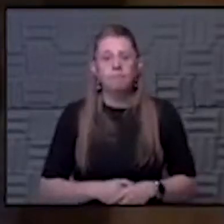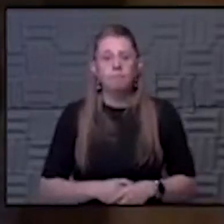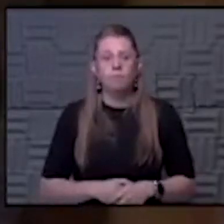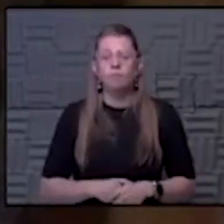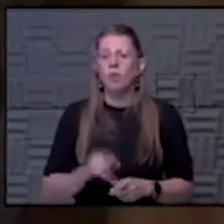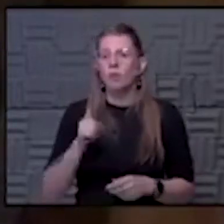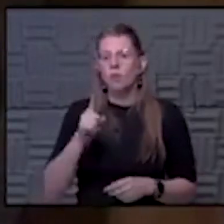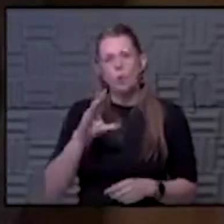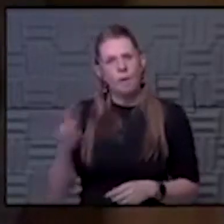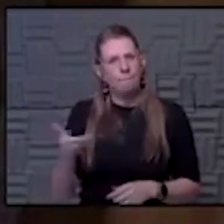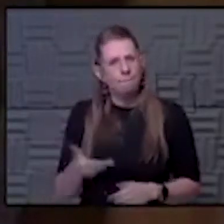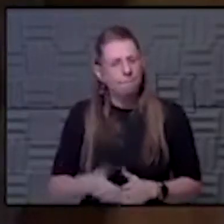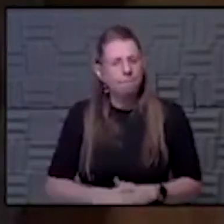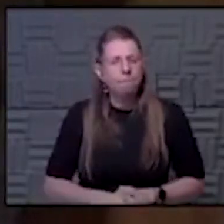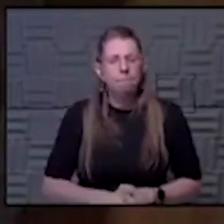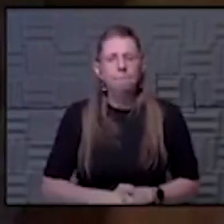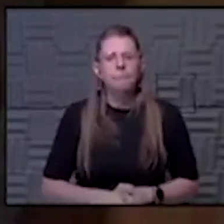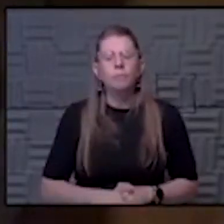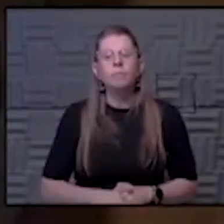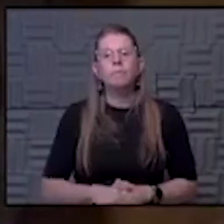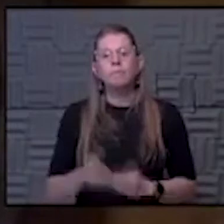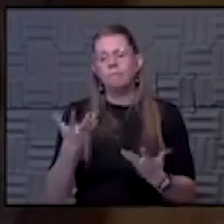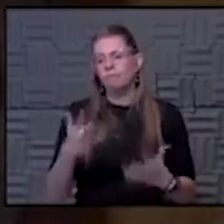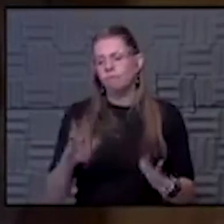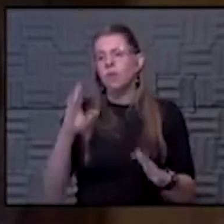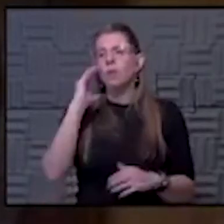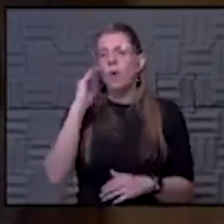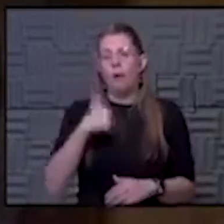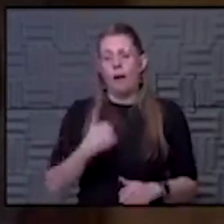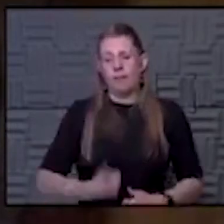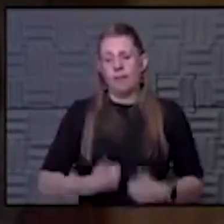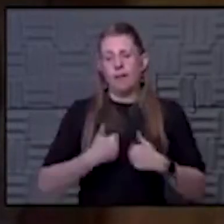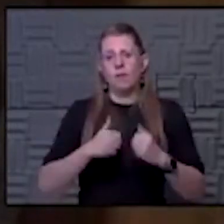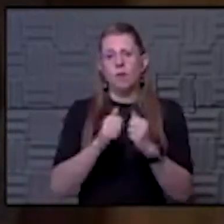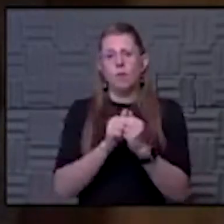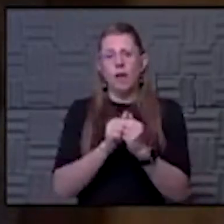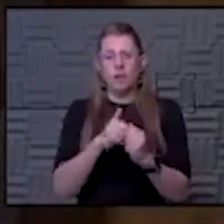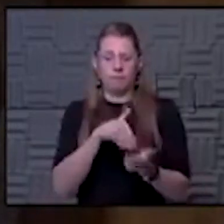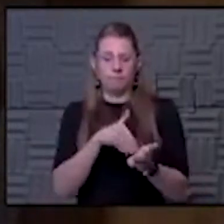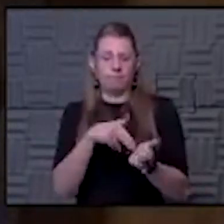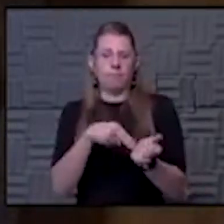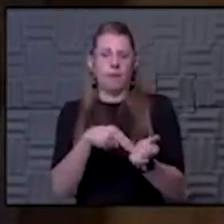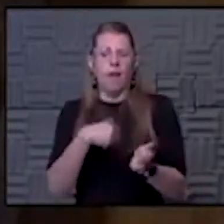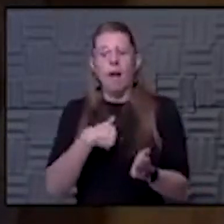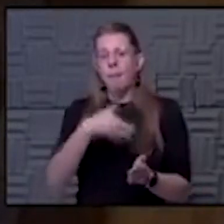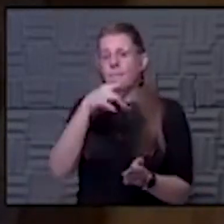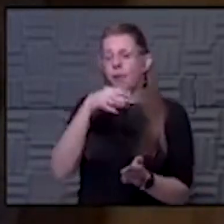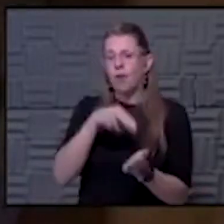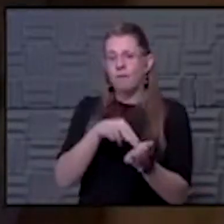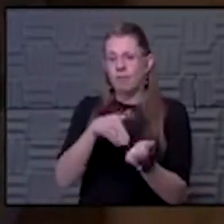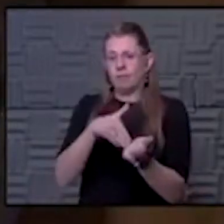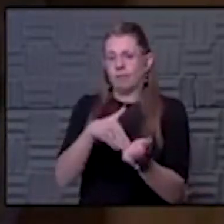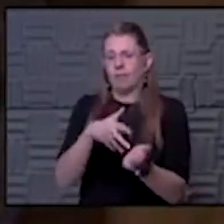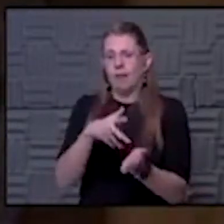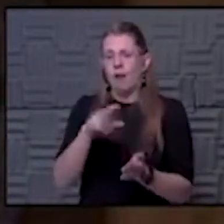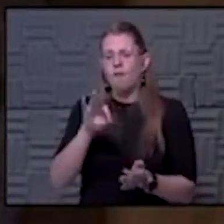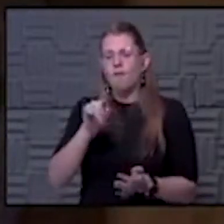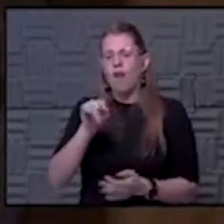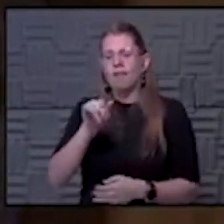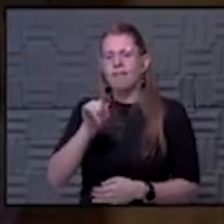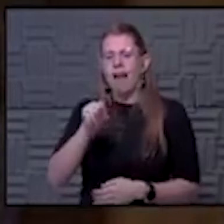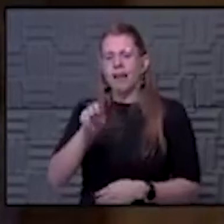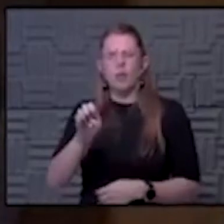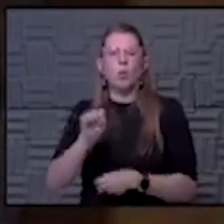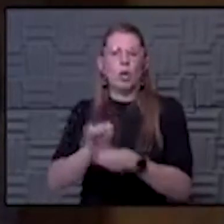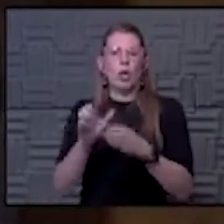very welcome, Dr. Stites. As you well know, I live with a frontline worker, and I'm the mother of a frontline worker. So